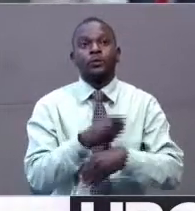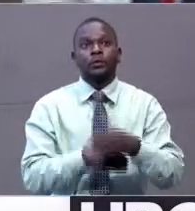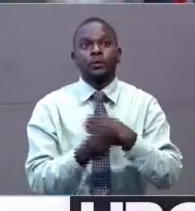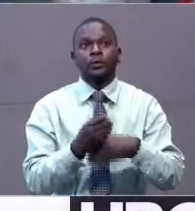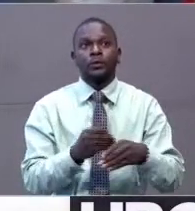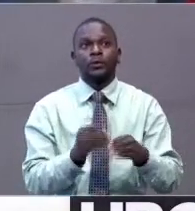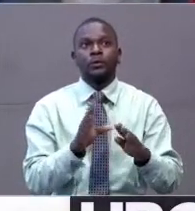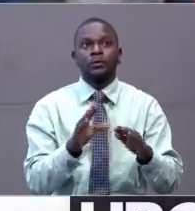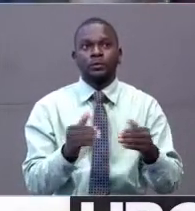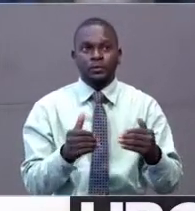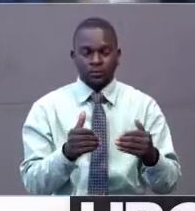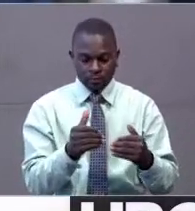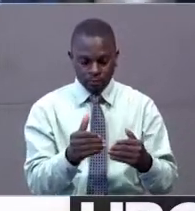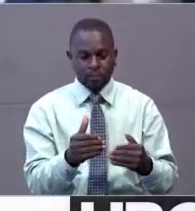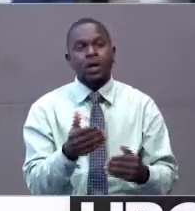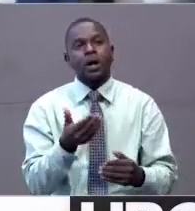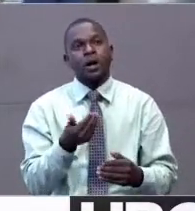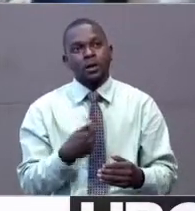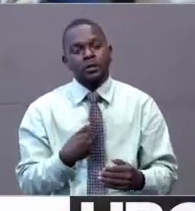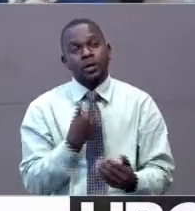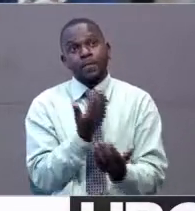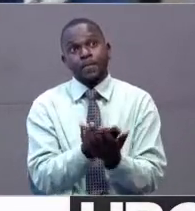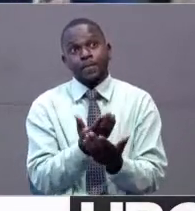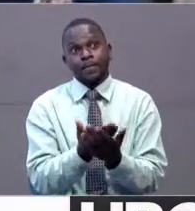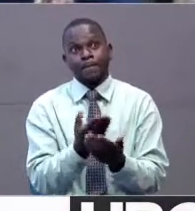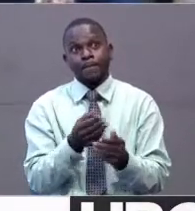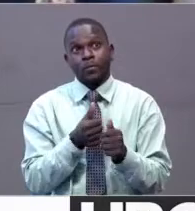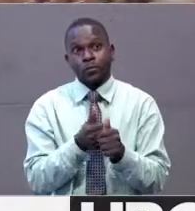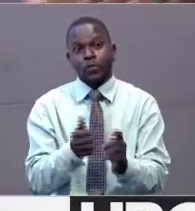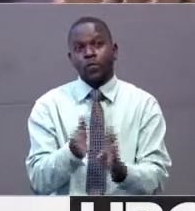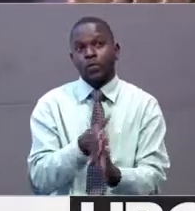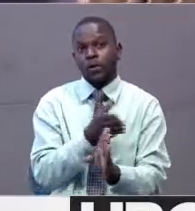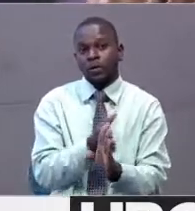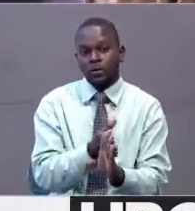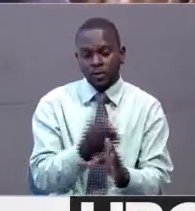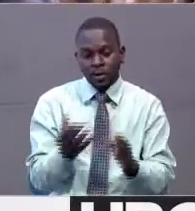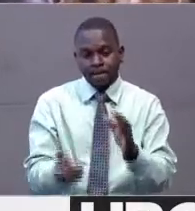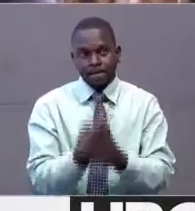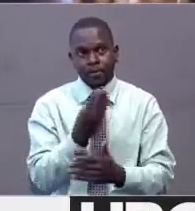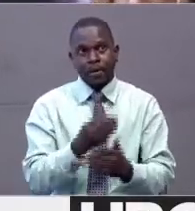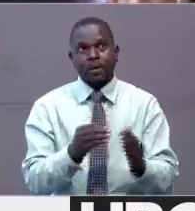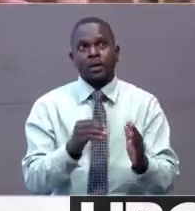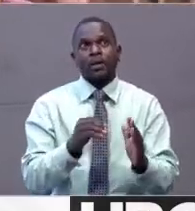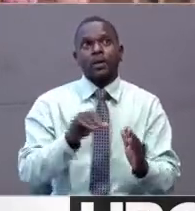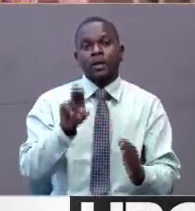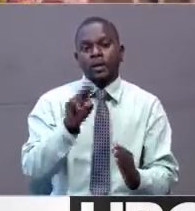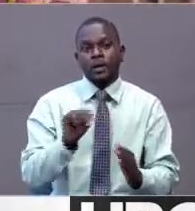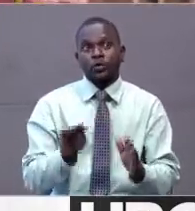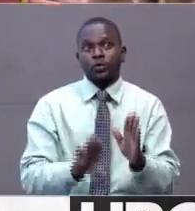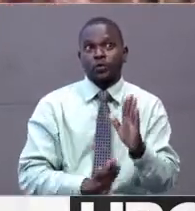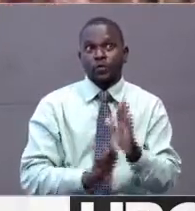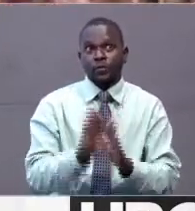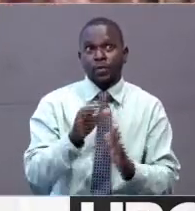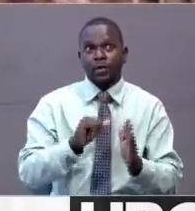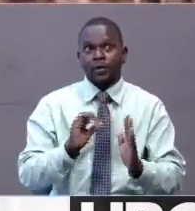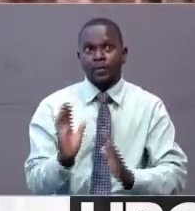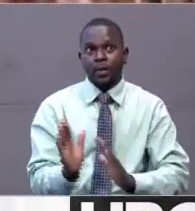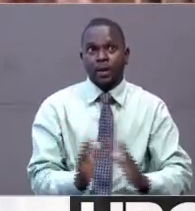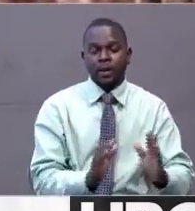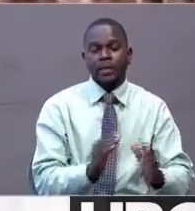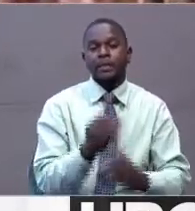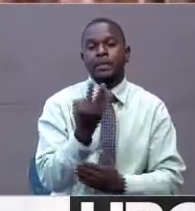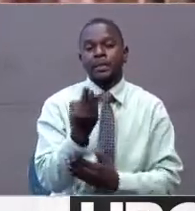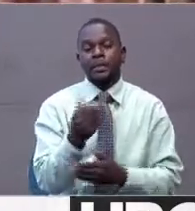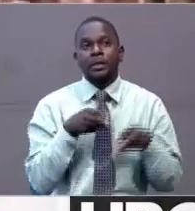with Disabilities have been asked to follow guidelines stipulated in the National Development Plan 3